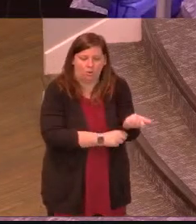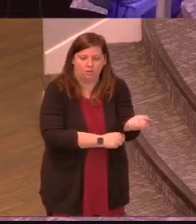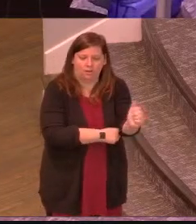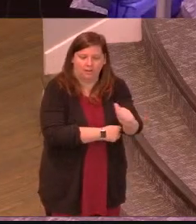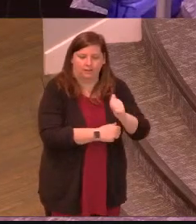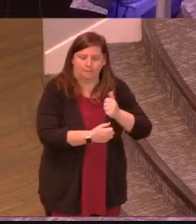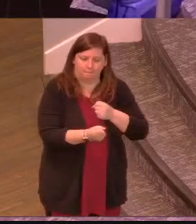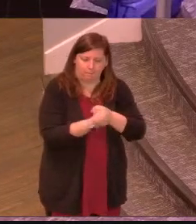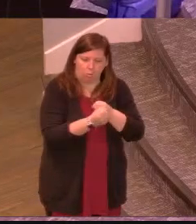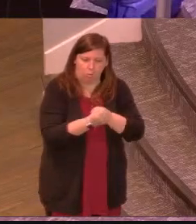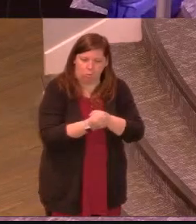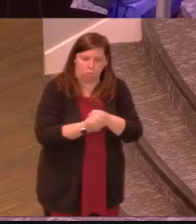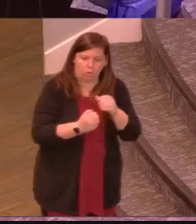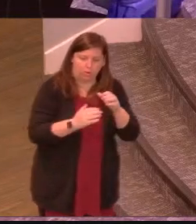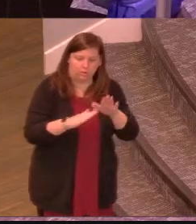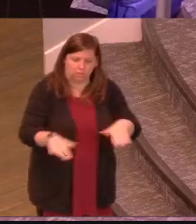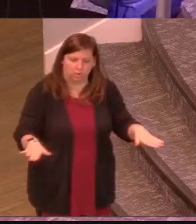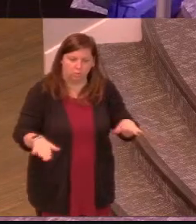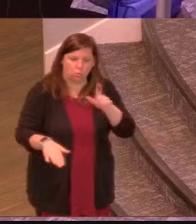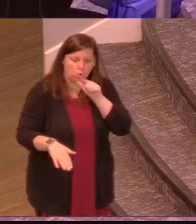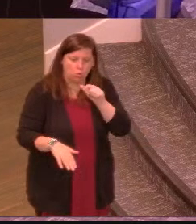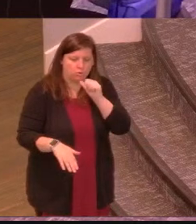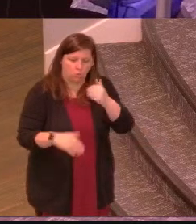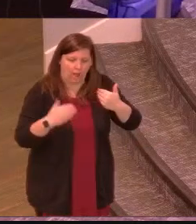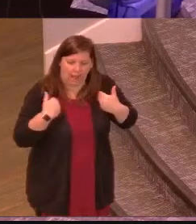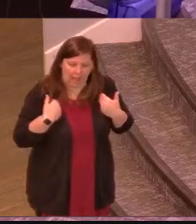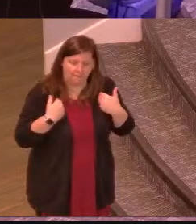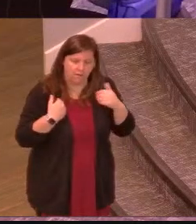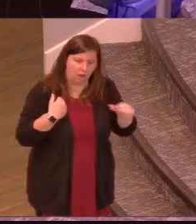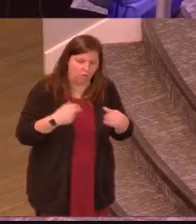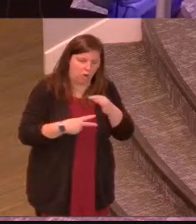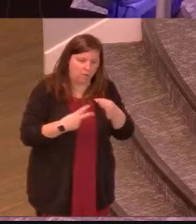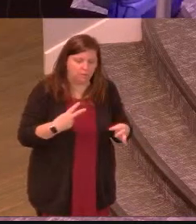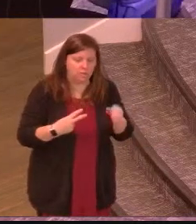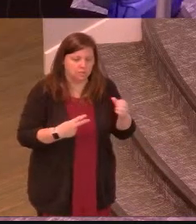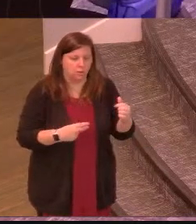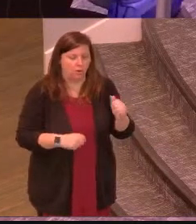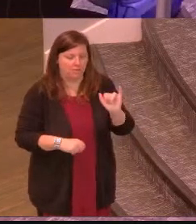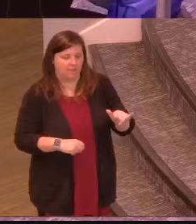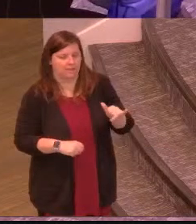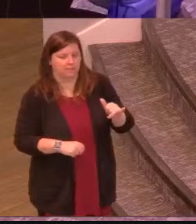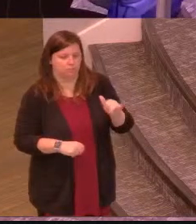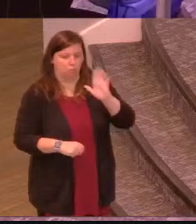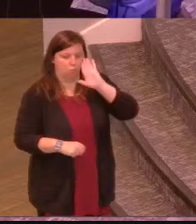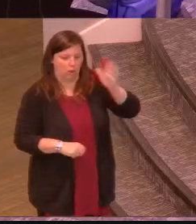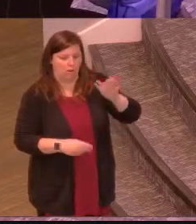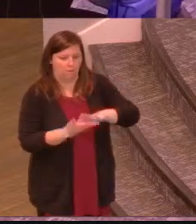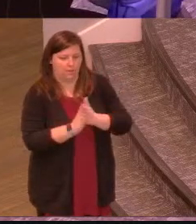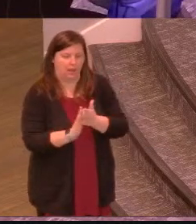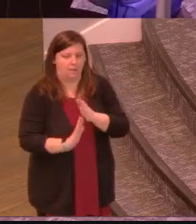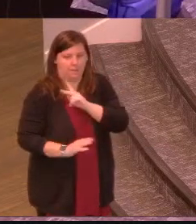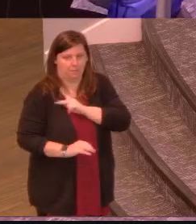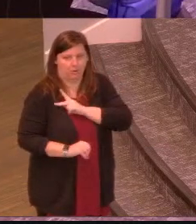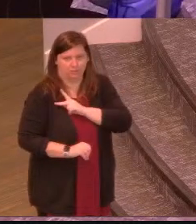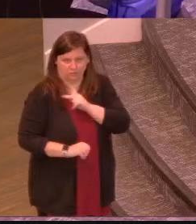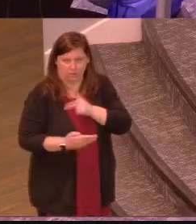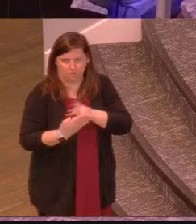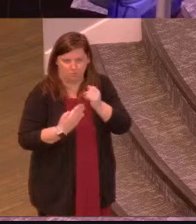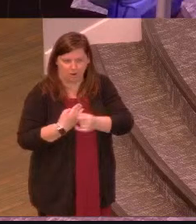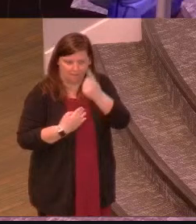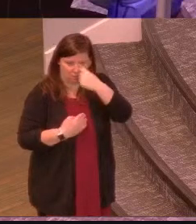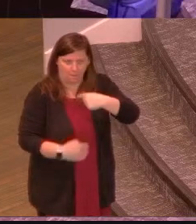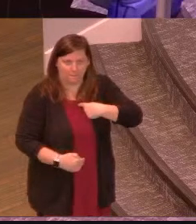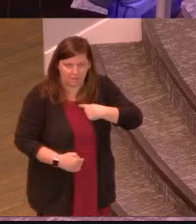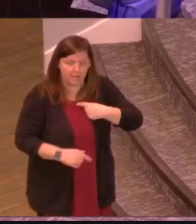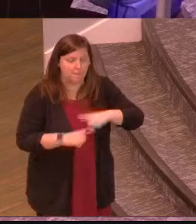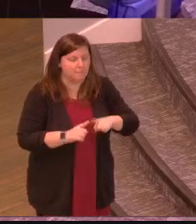I've had kind of self-committed that that was going to be a personal project, but hearing that